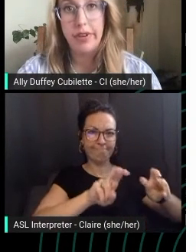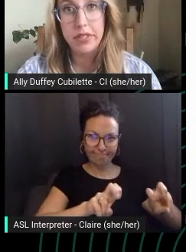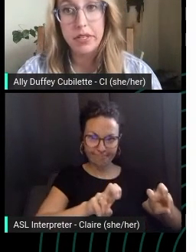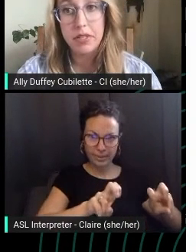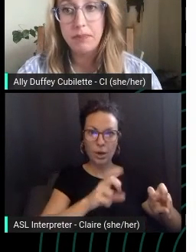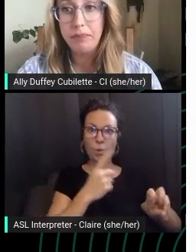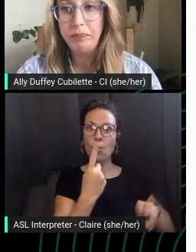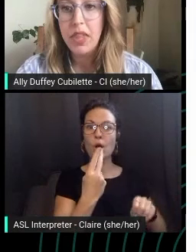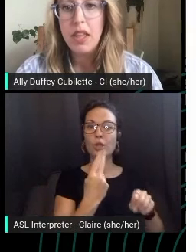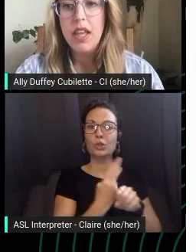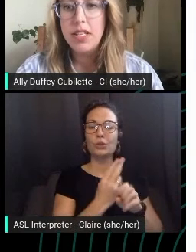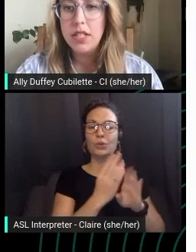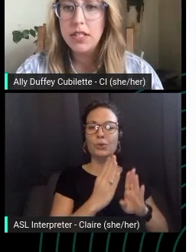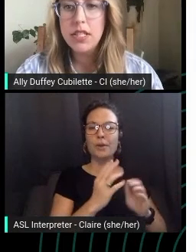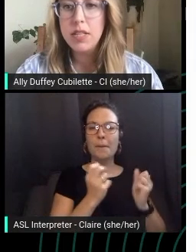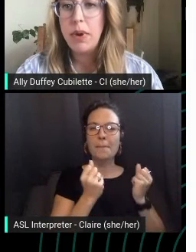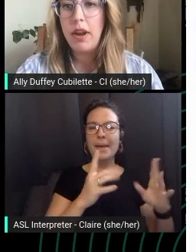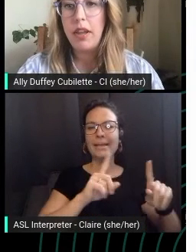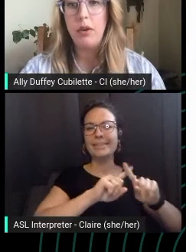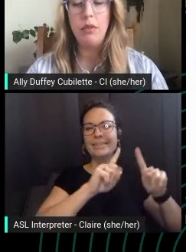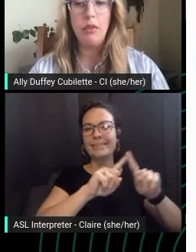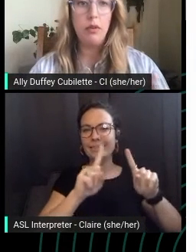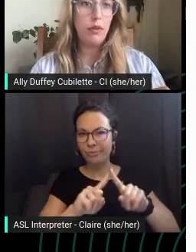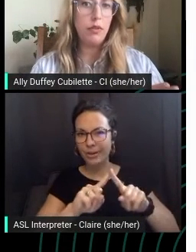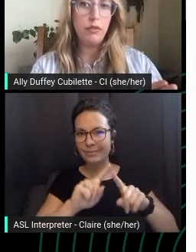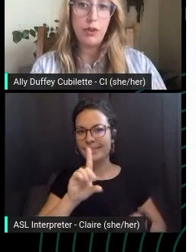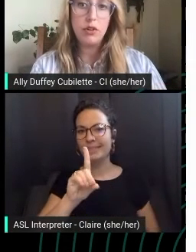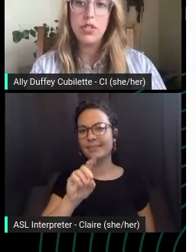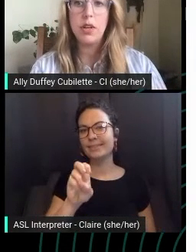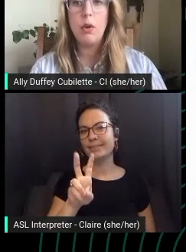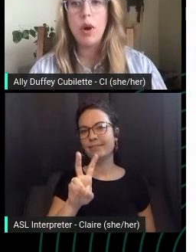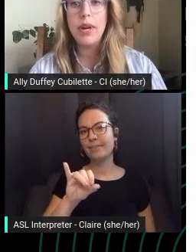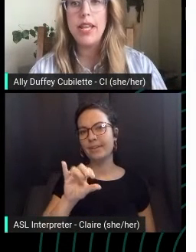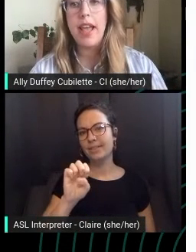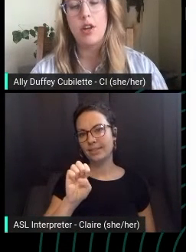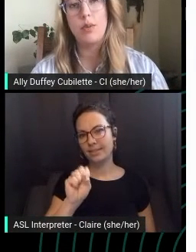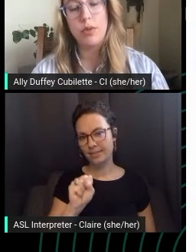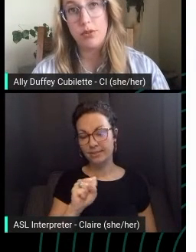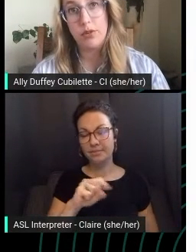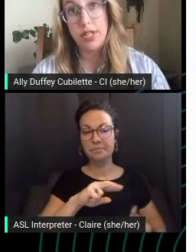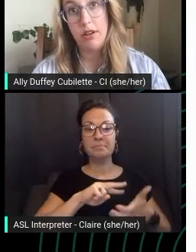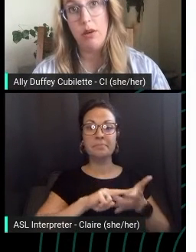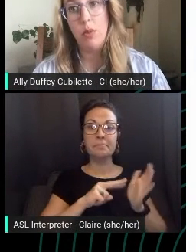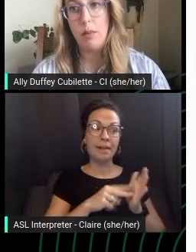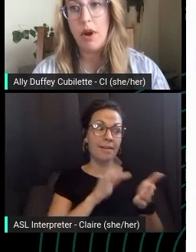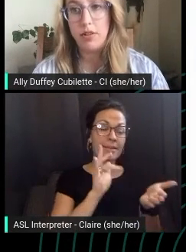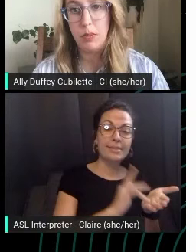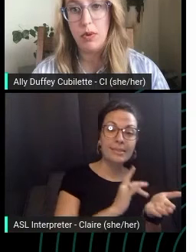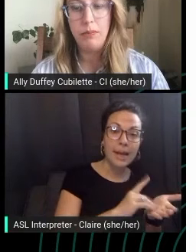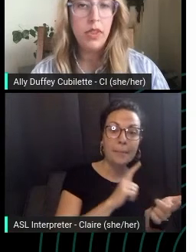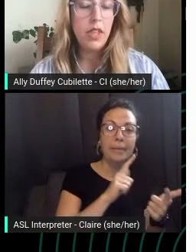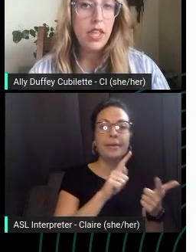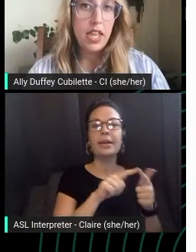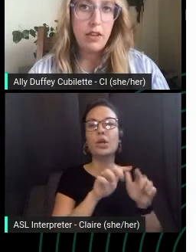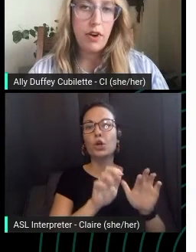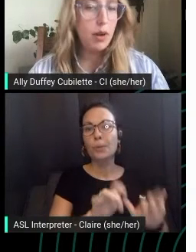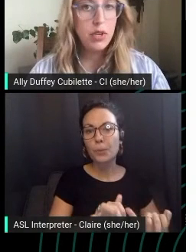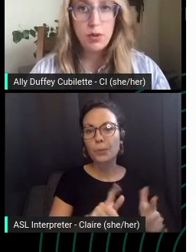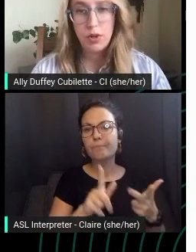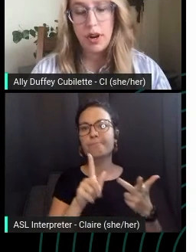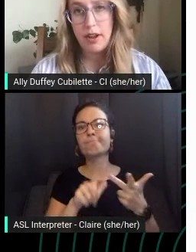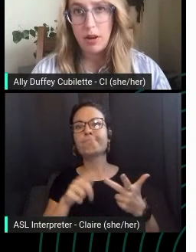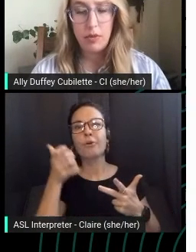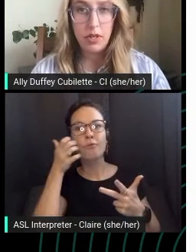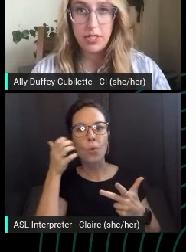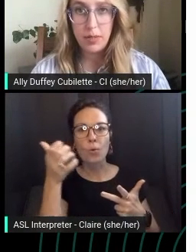across devices. It does this by first incorporating actual user data where possible. If I'm